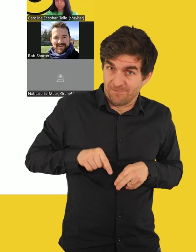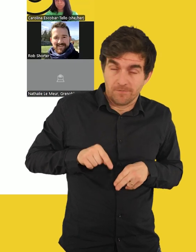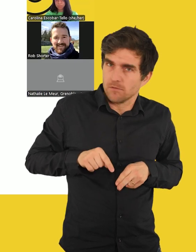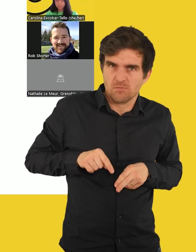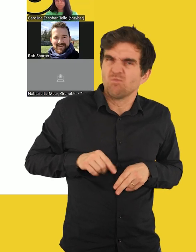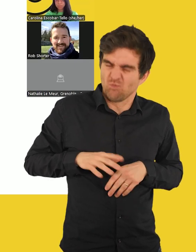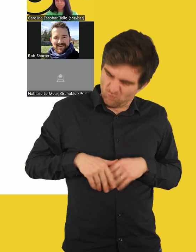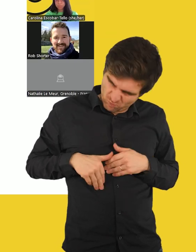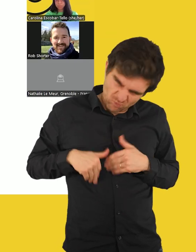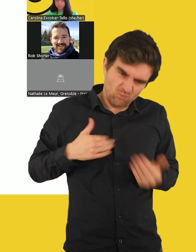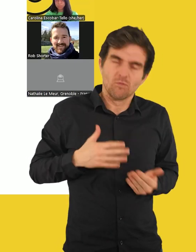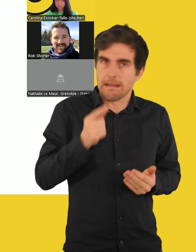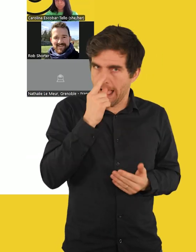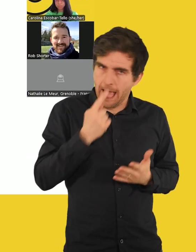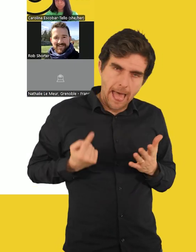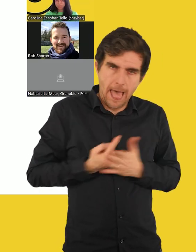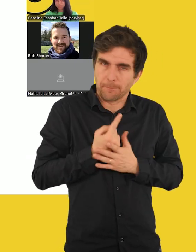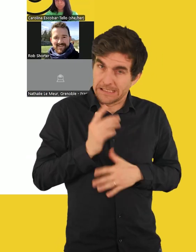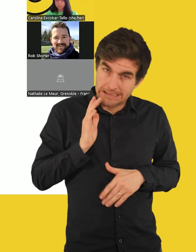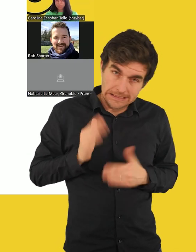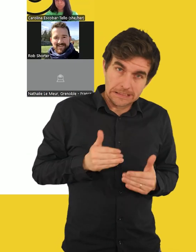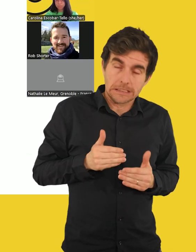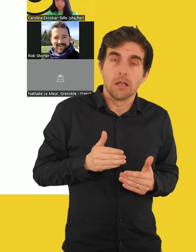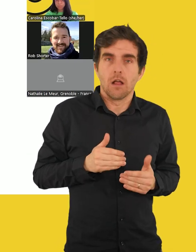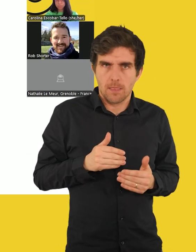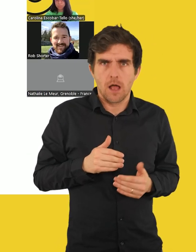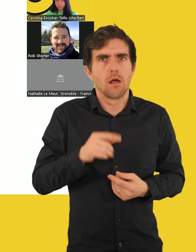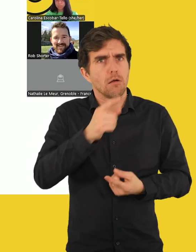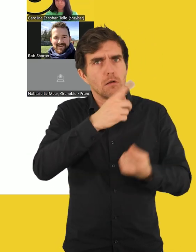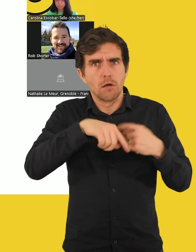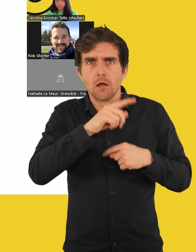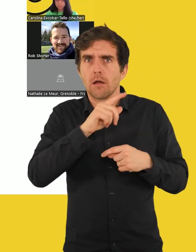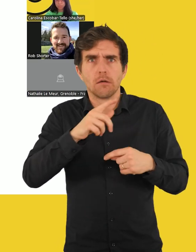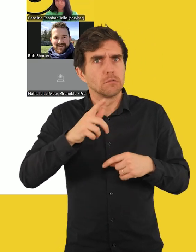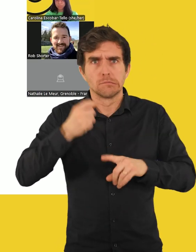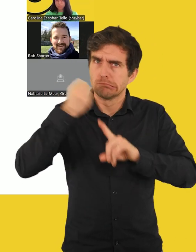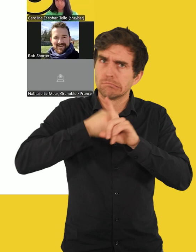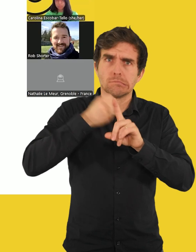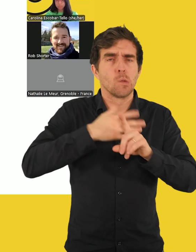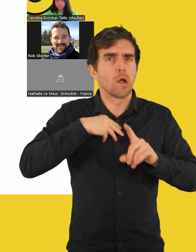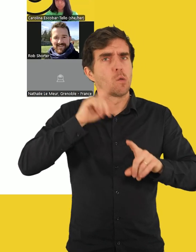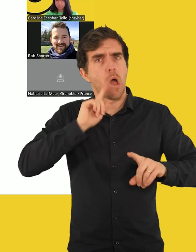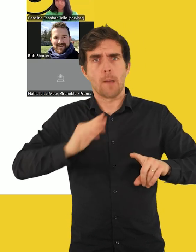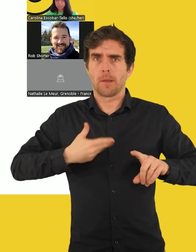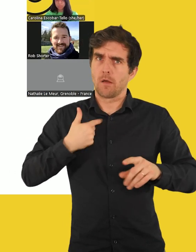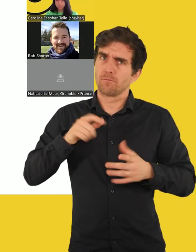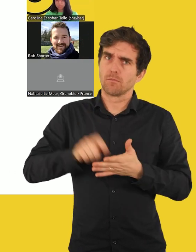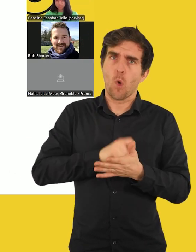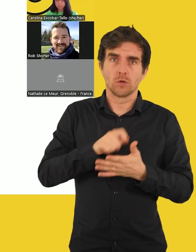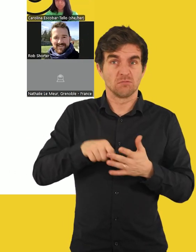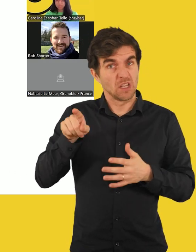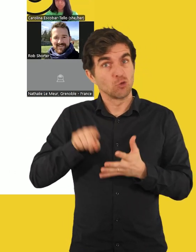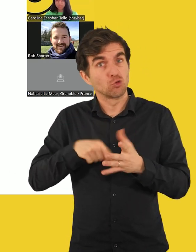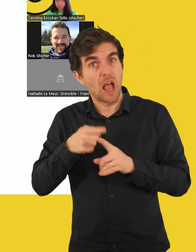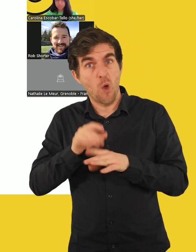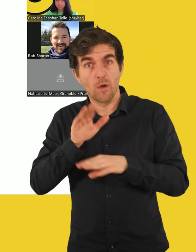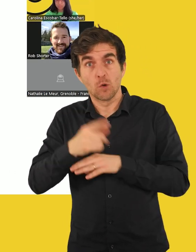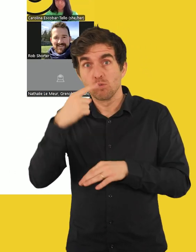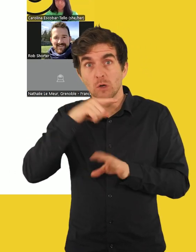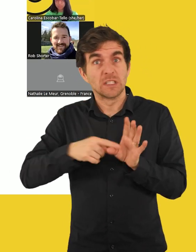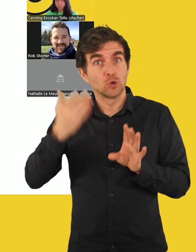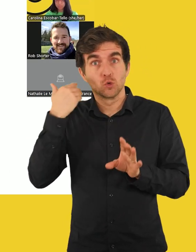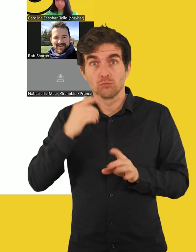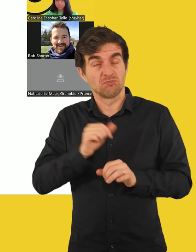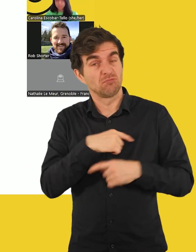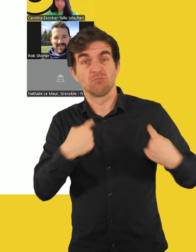what they fought for was going to happen. The suffragettes who mobilized to get the vote for women in the UK